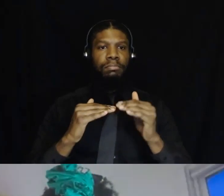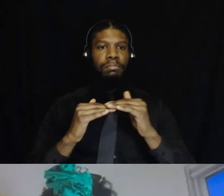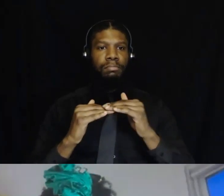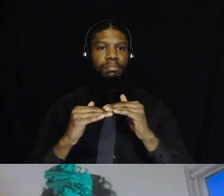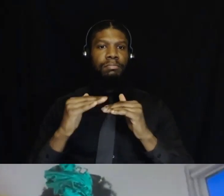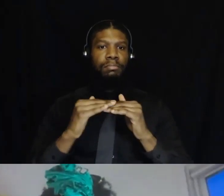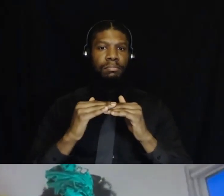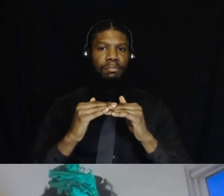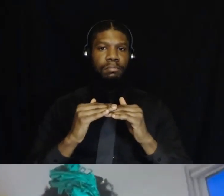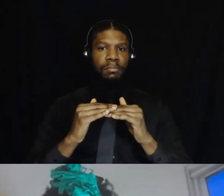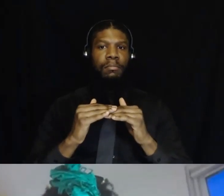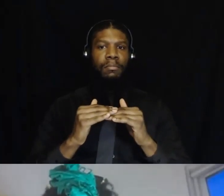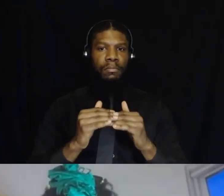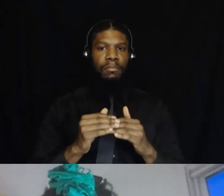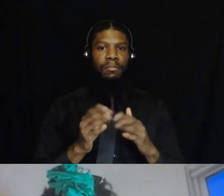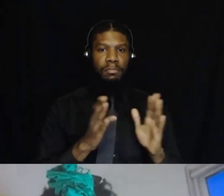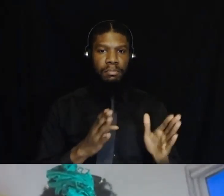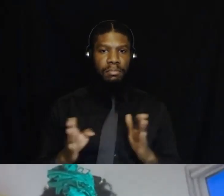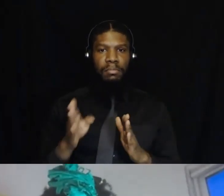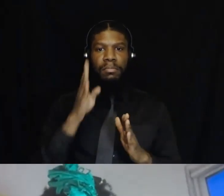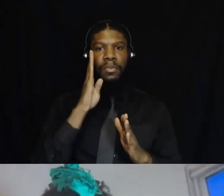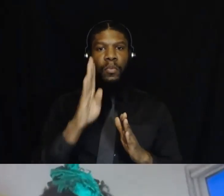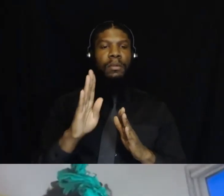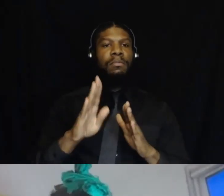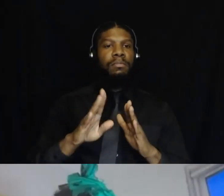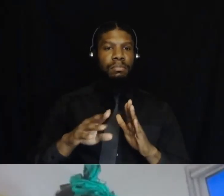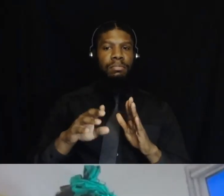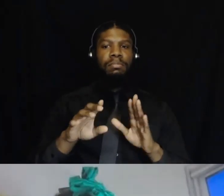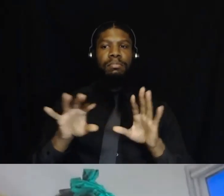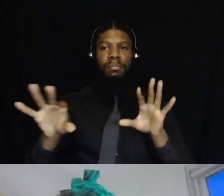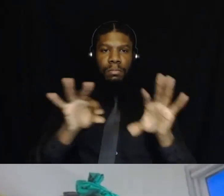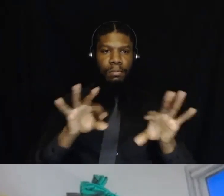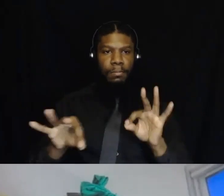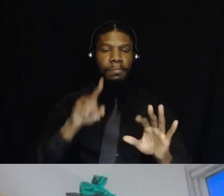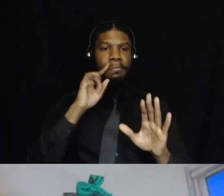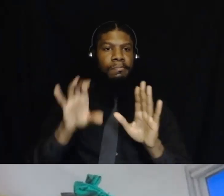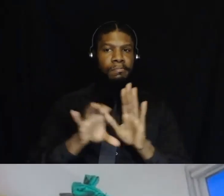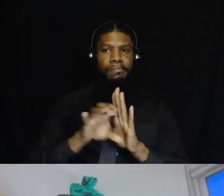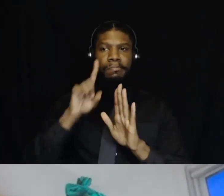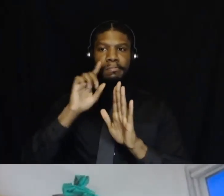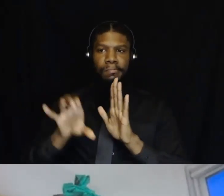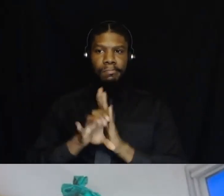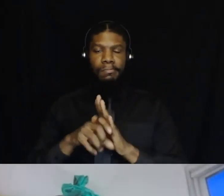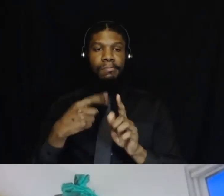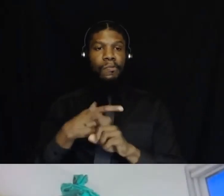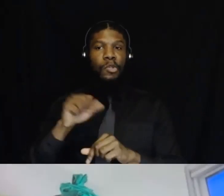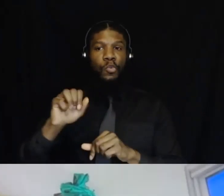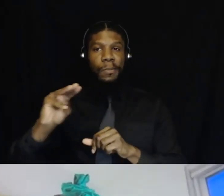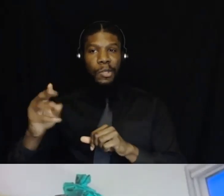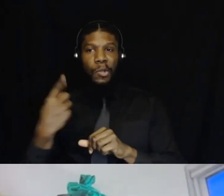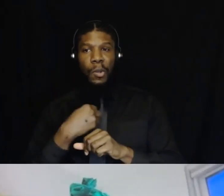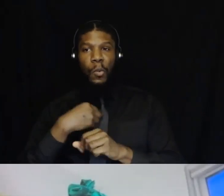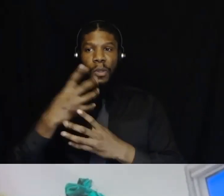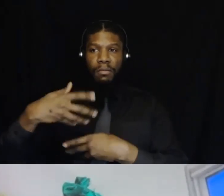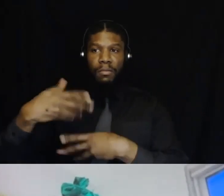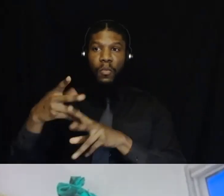collage with our materials, our social media, our images, our things from newspaper, things that we've read, but